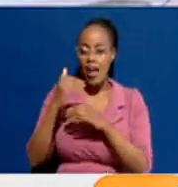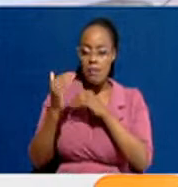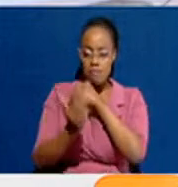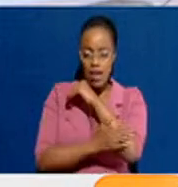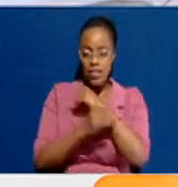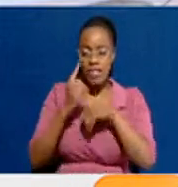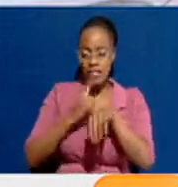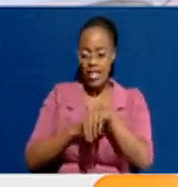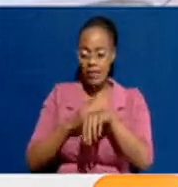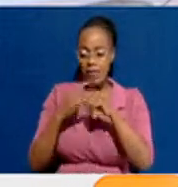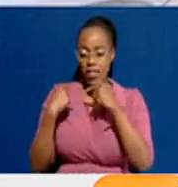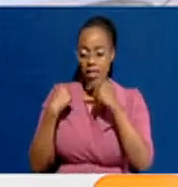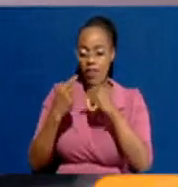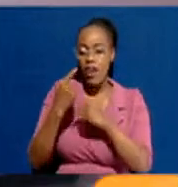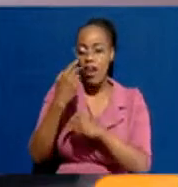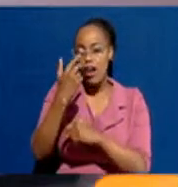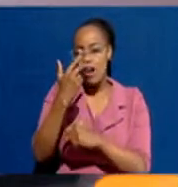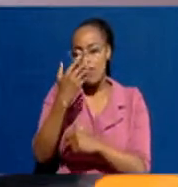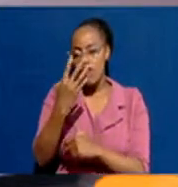for the last like 4 or 5 months.